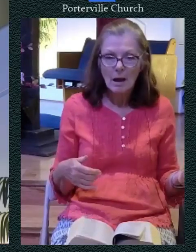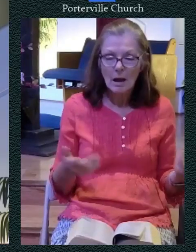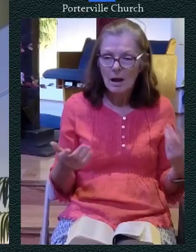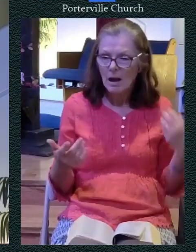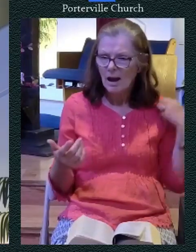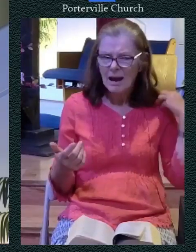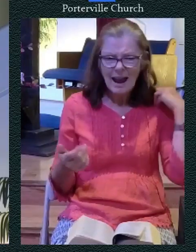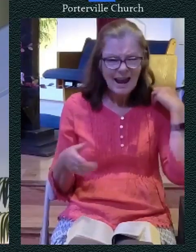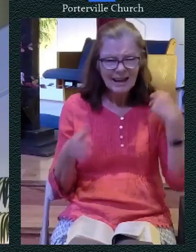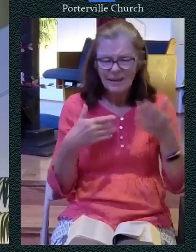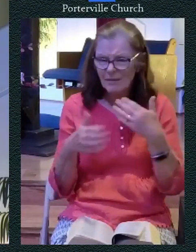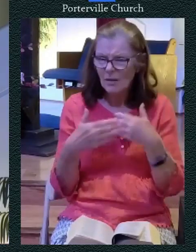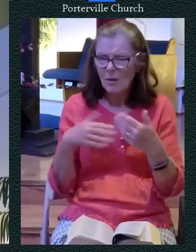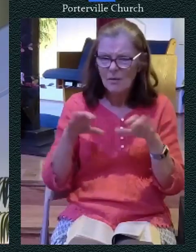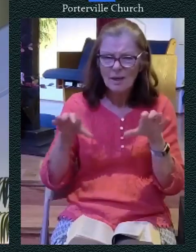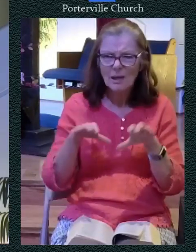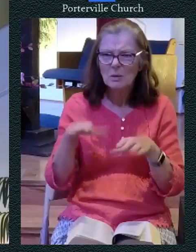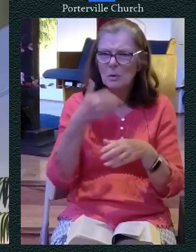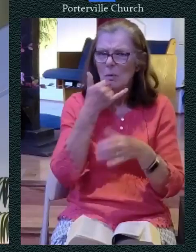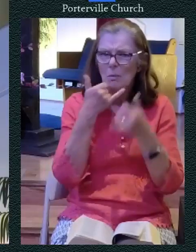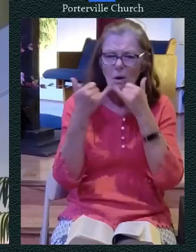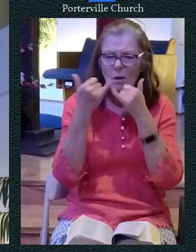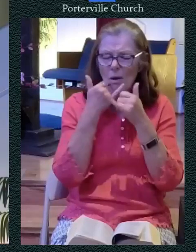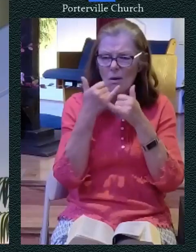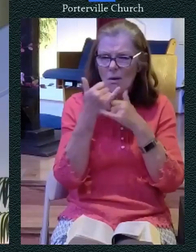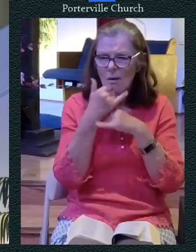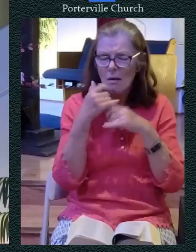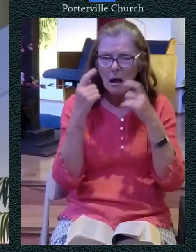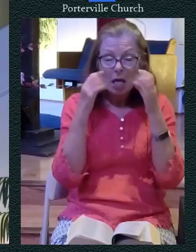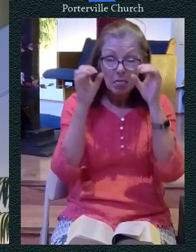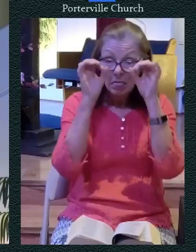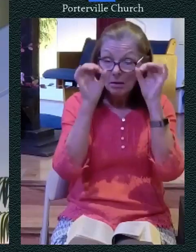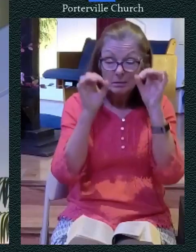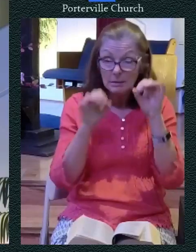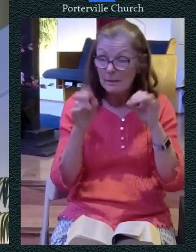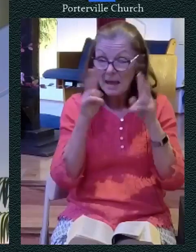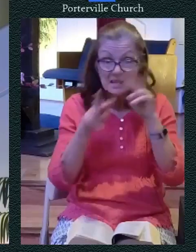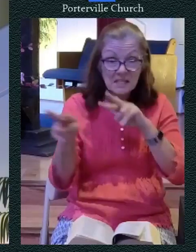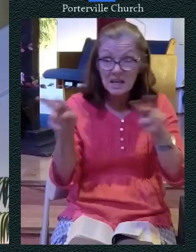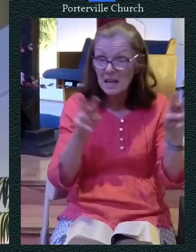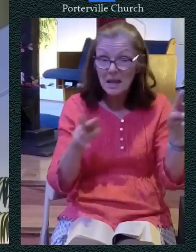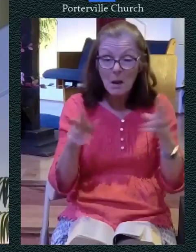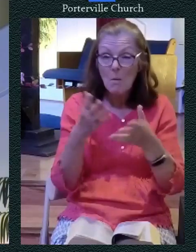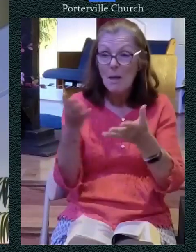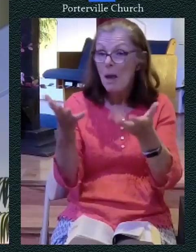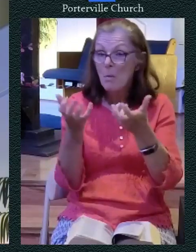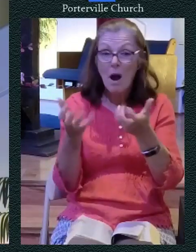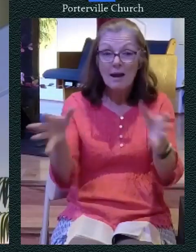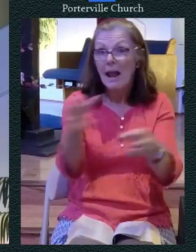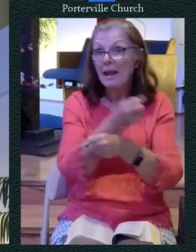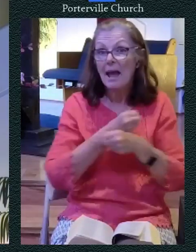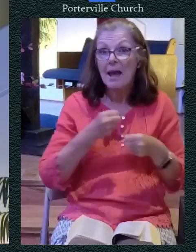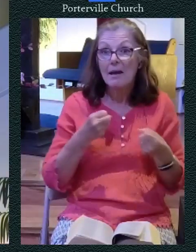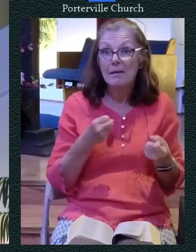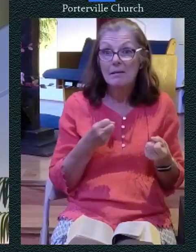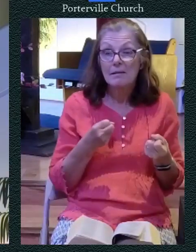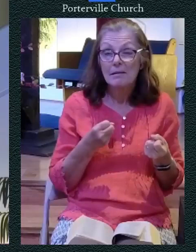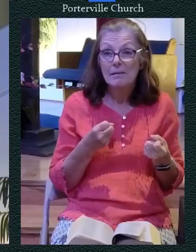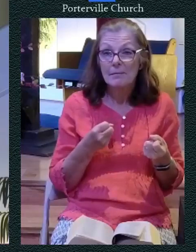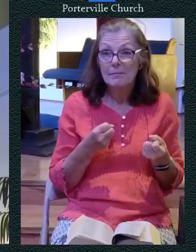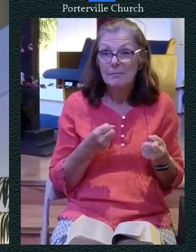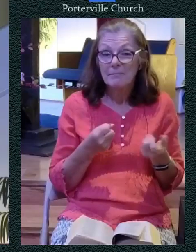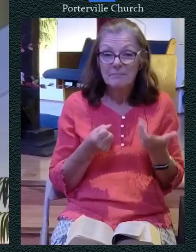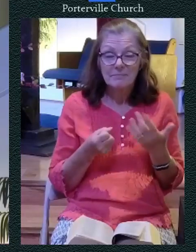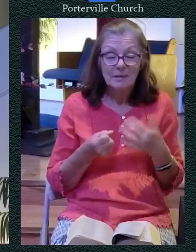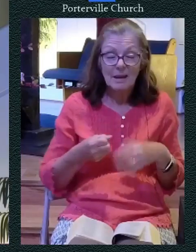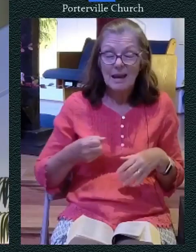them. Their eye bulges from fatness. The imaginations of their heart run riot. They mock and wickedly speak of oppression.